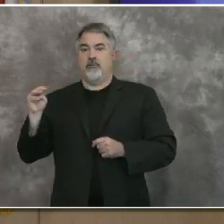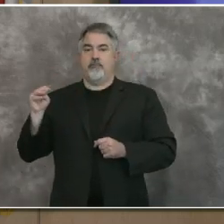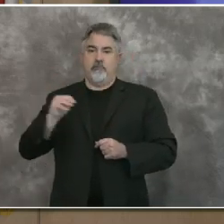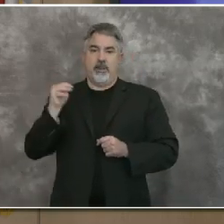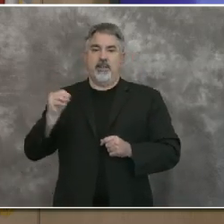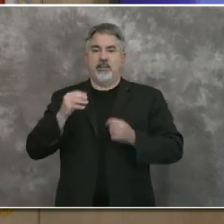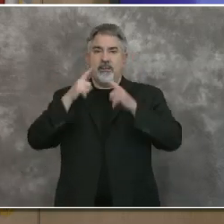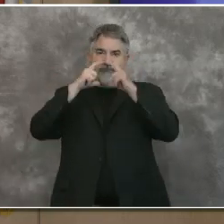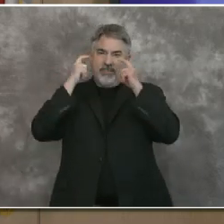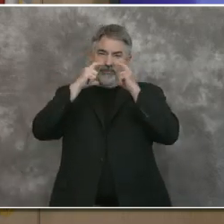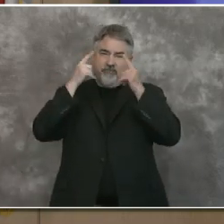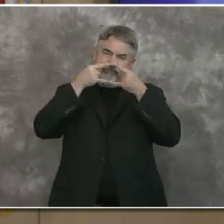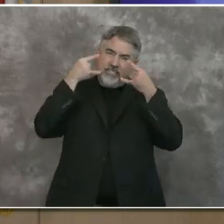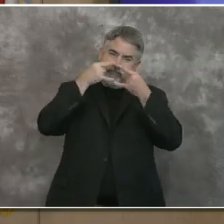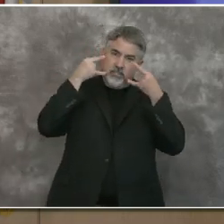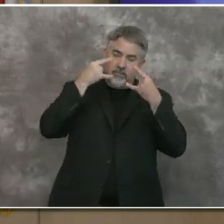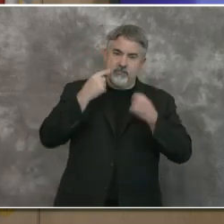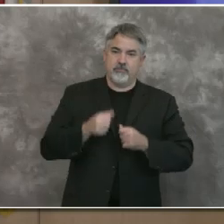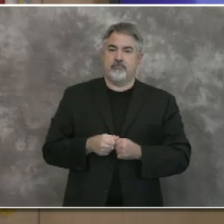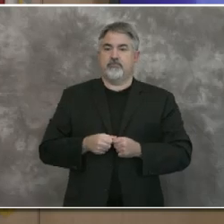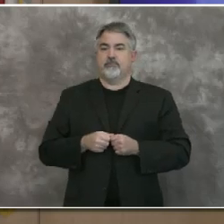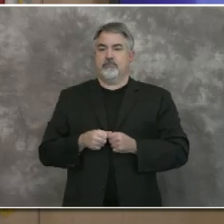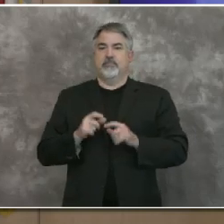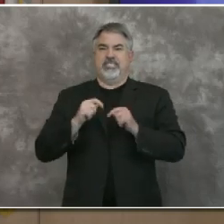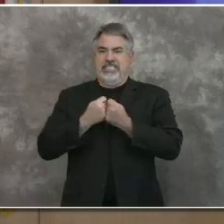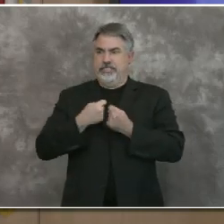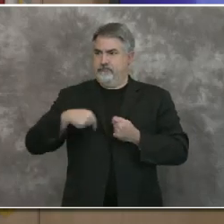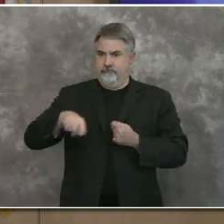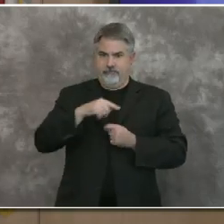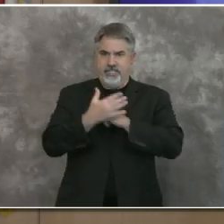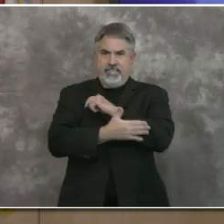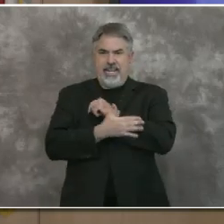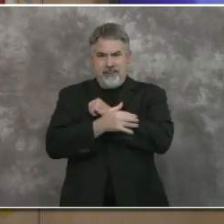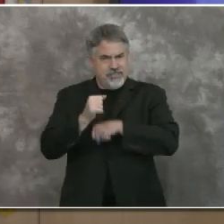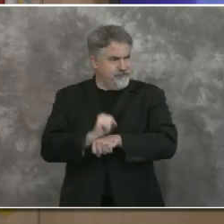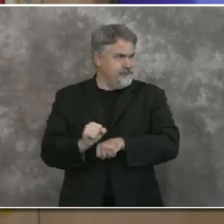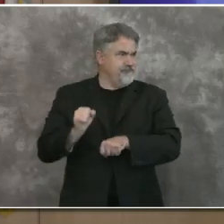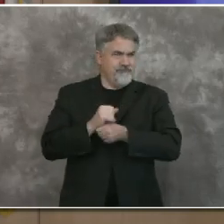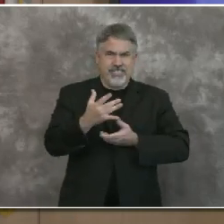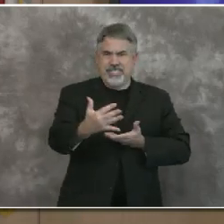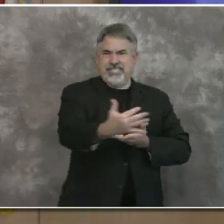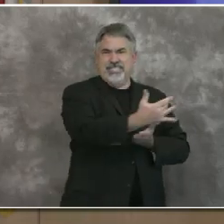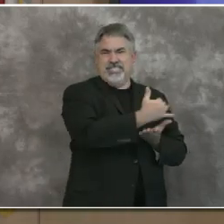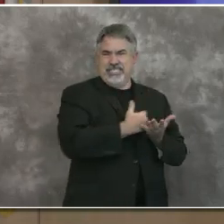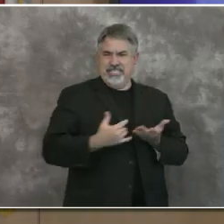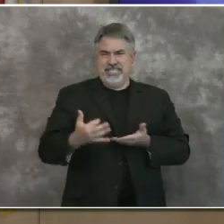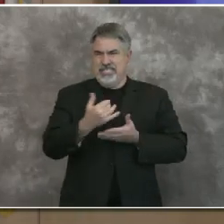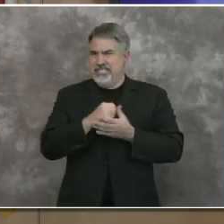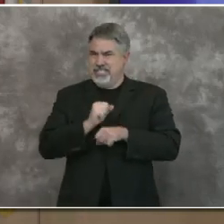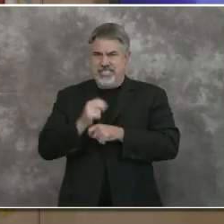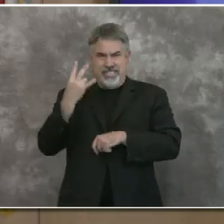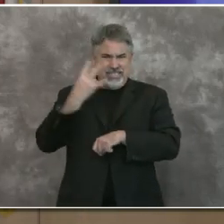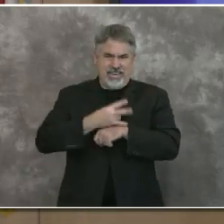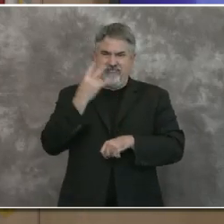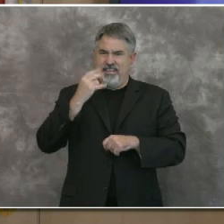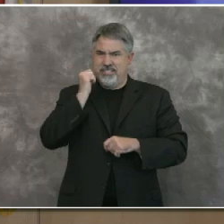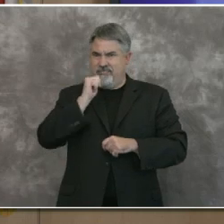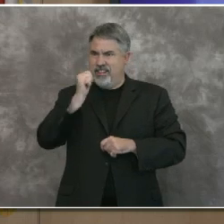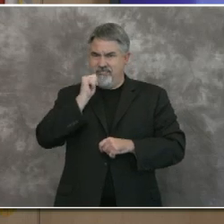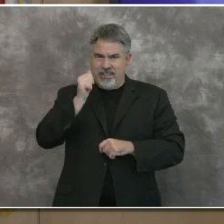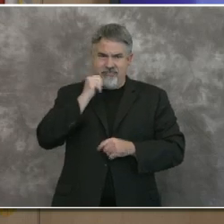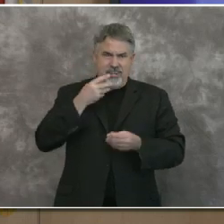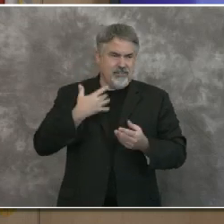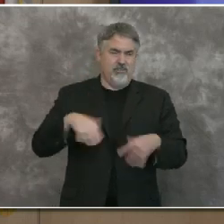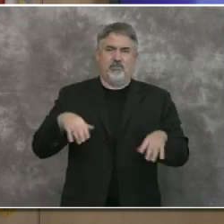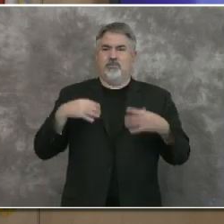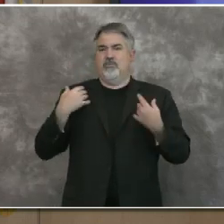is an entire team here at the county that works tirelessly 7 days a week to find every possible supply chain where we can